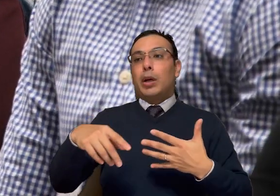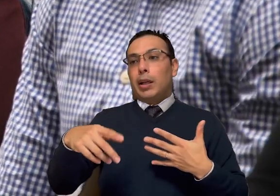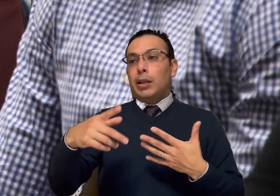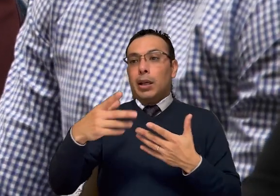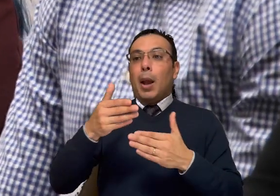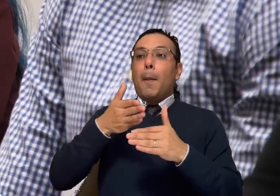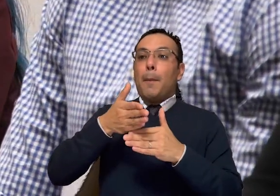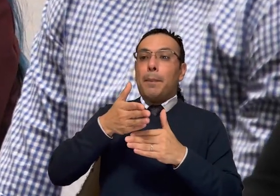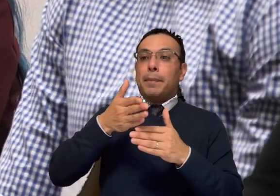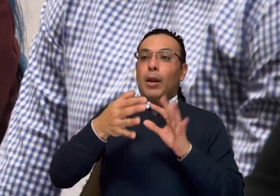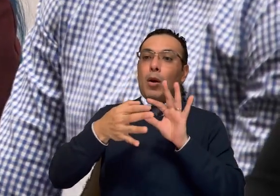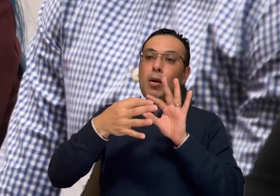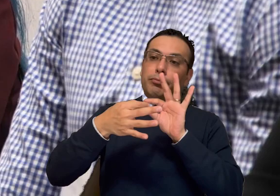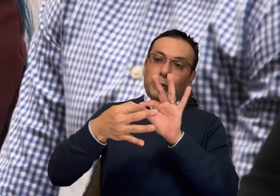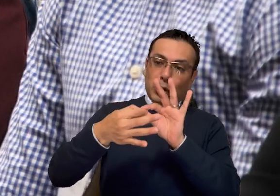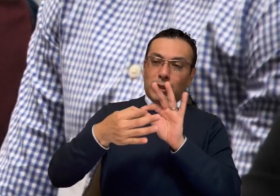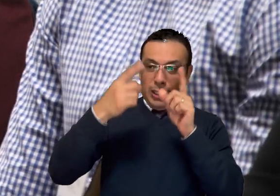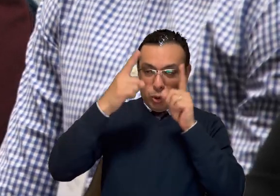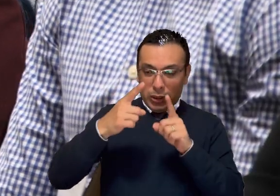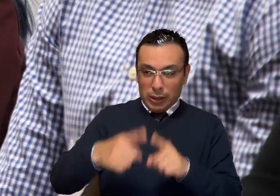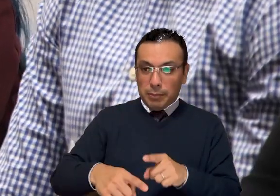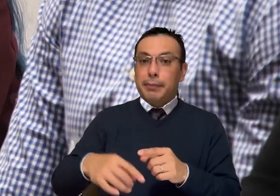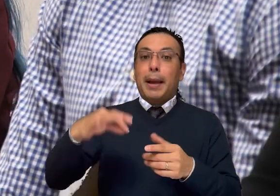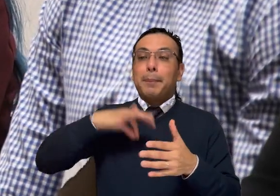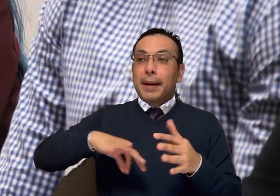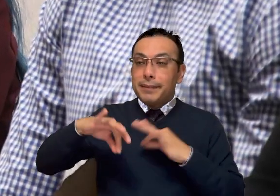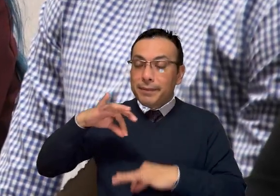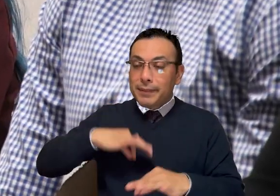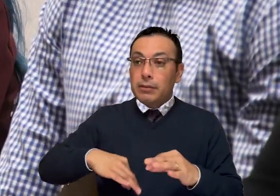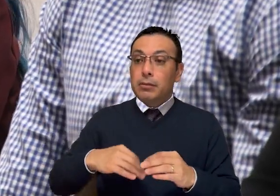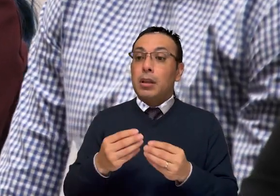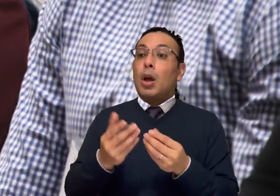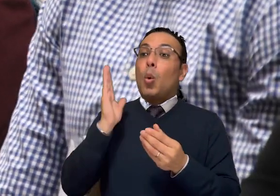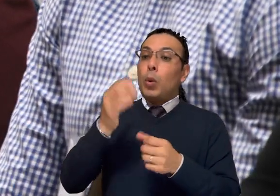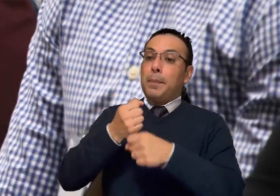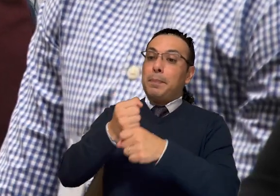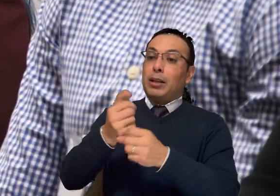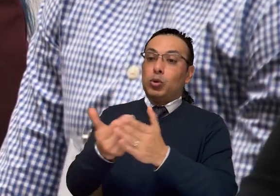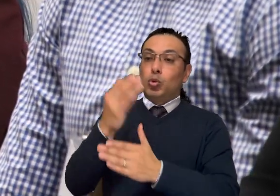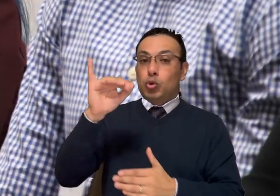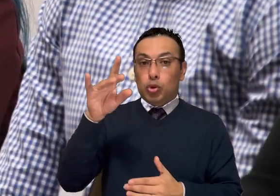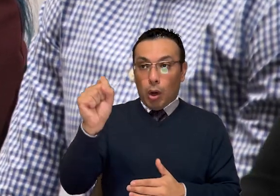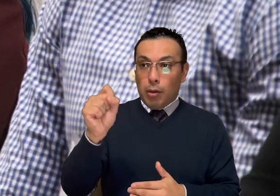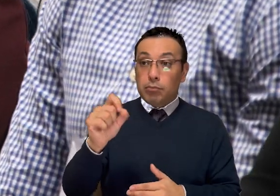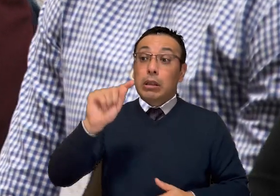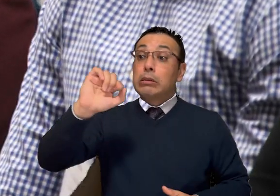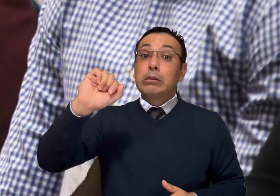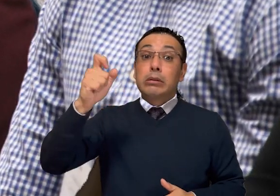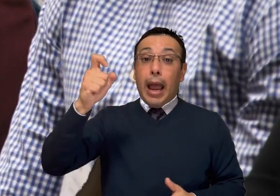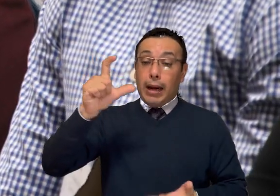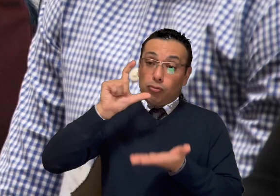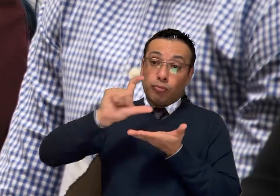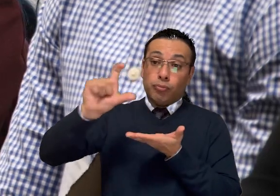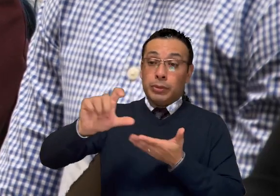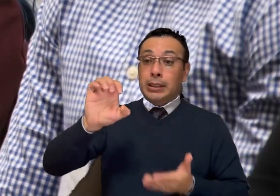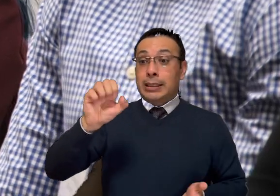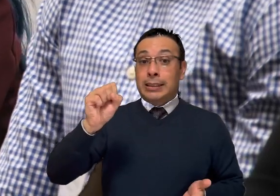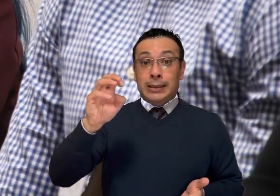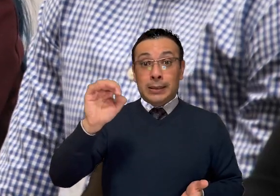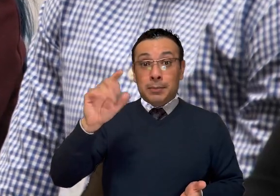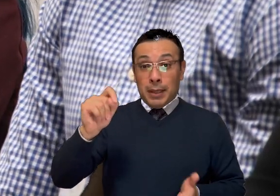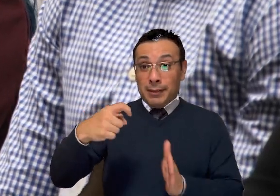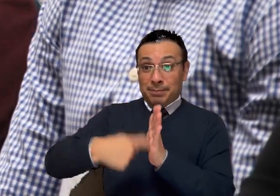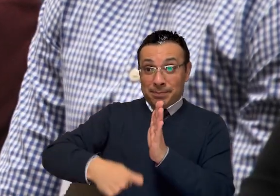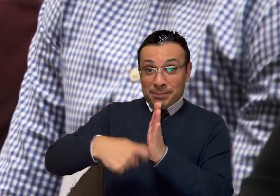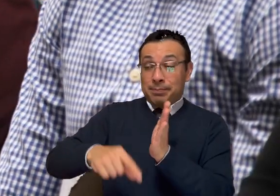providing, the taxes that we're going to be paying, the easement payments we're going to be paying. We're going to be putting a lot of money into the community. We just don't know what that looks